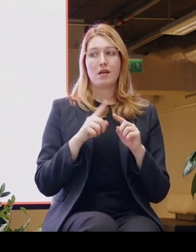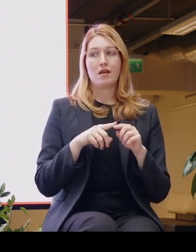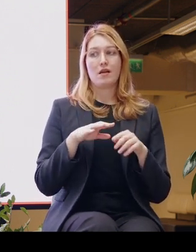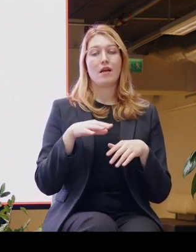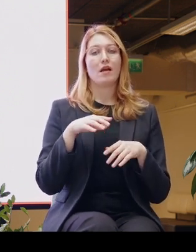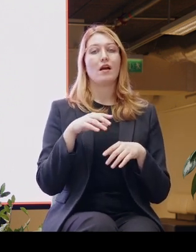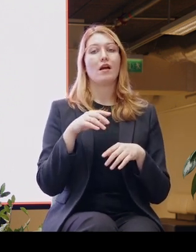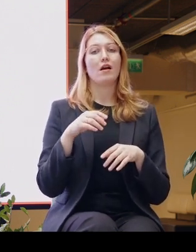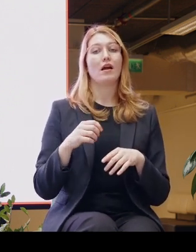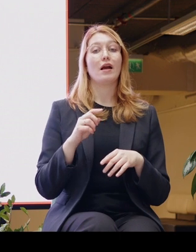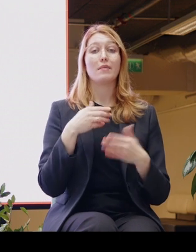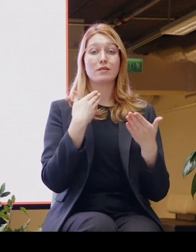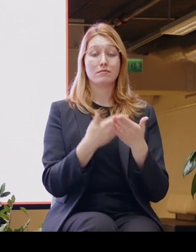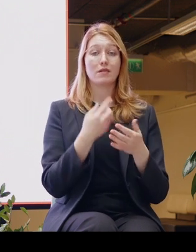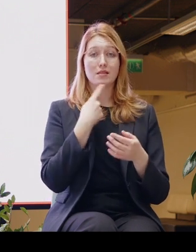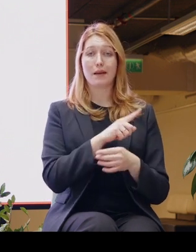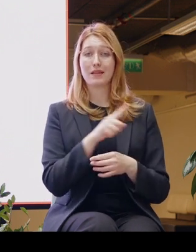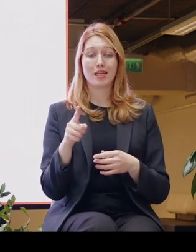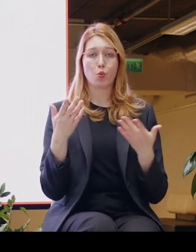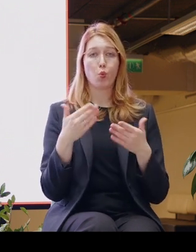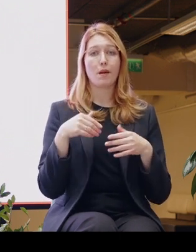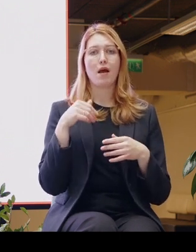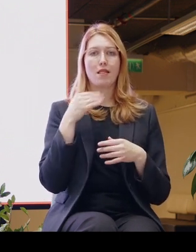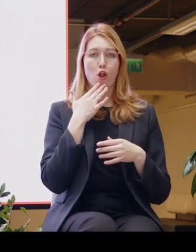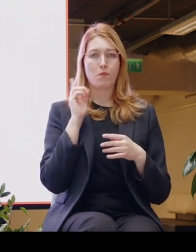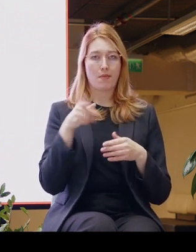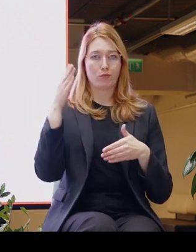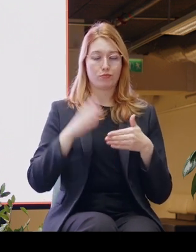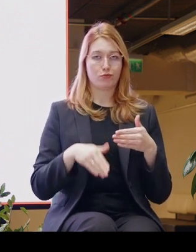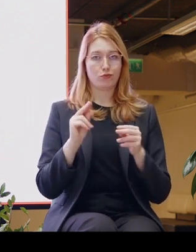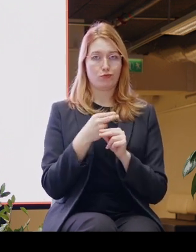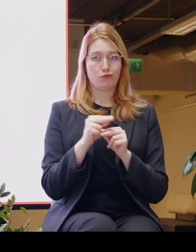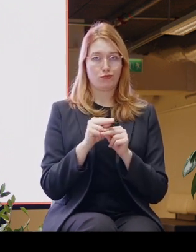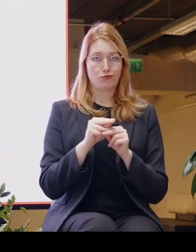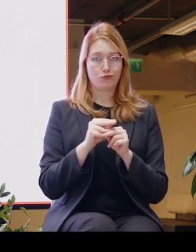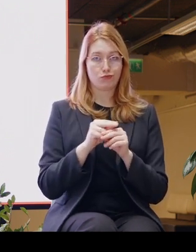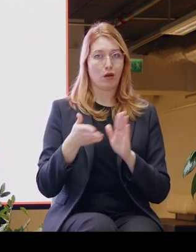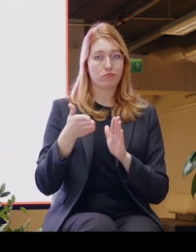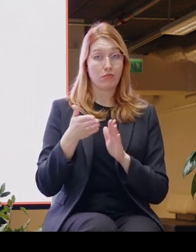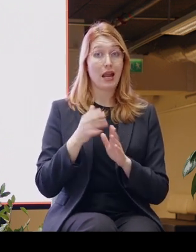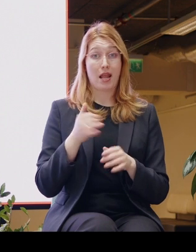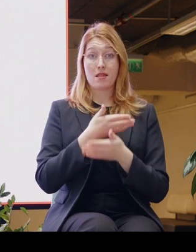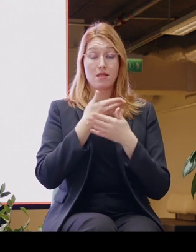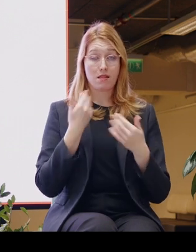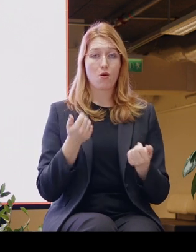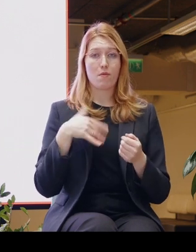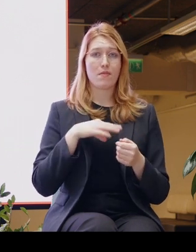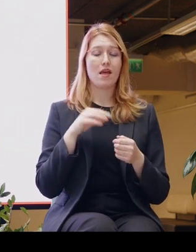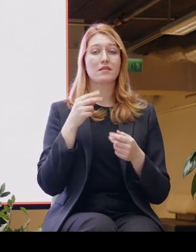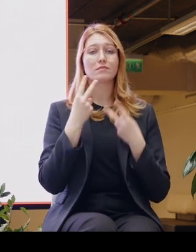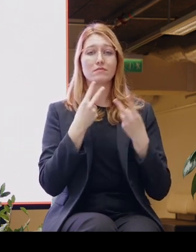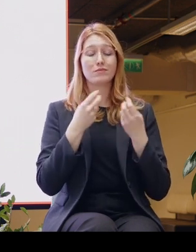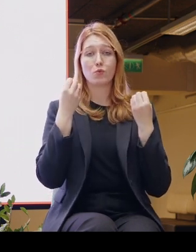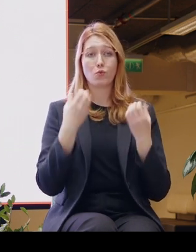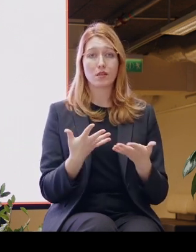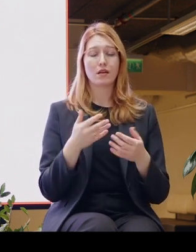the company have to fix the problems. If the injunction is not completed, we are allowed to give out the fine.